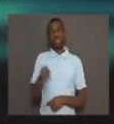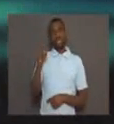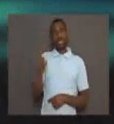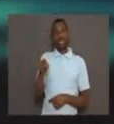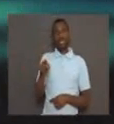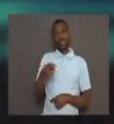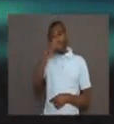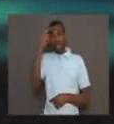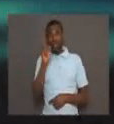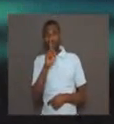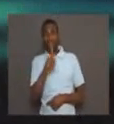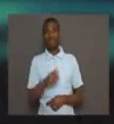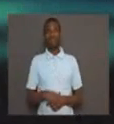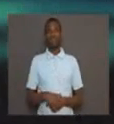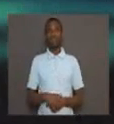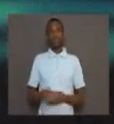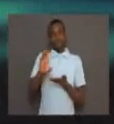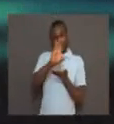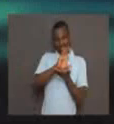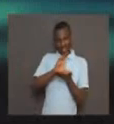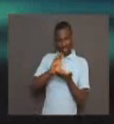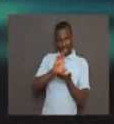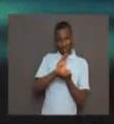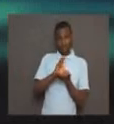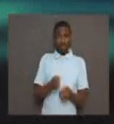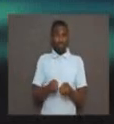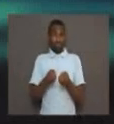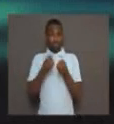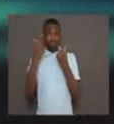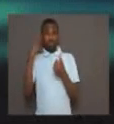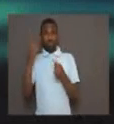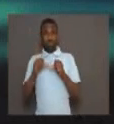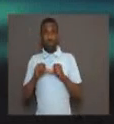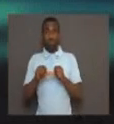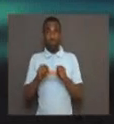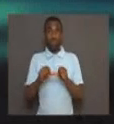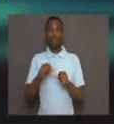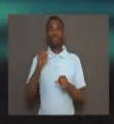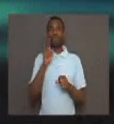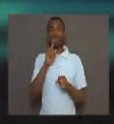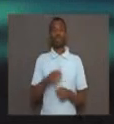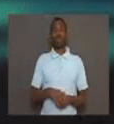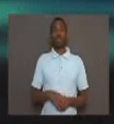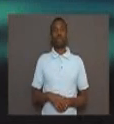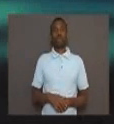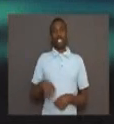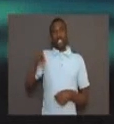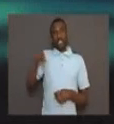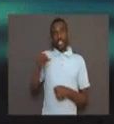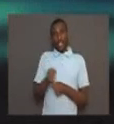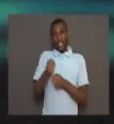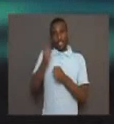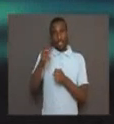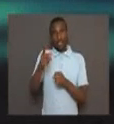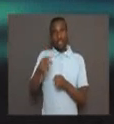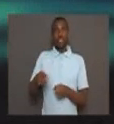This is because a circuit is always guaranteed to lose a charge